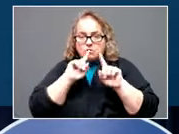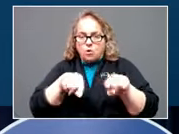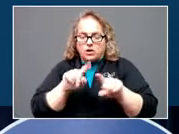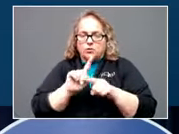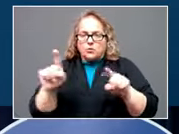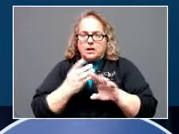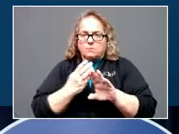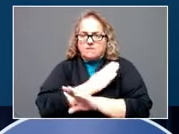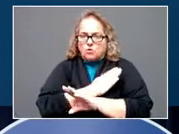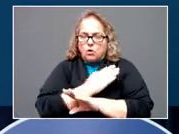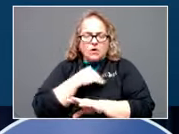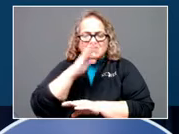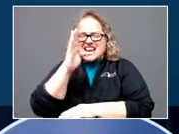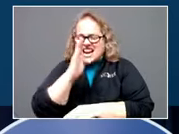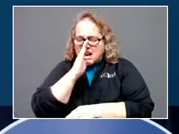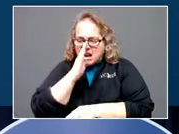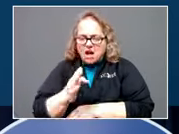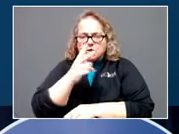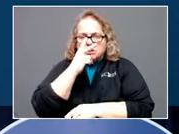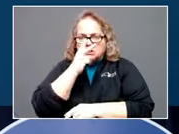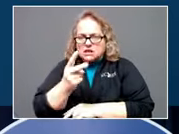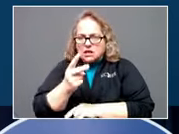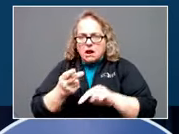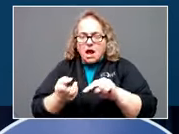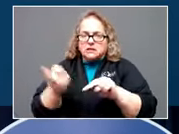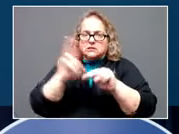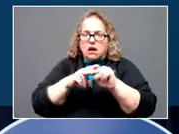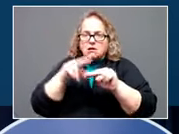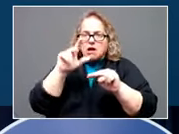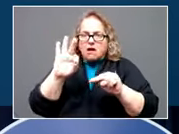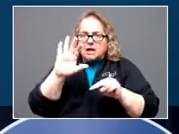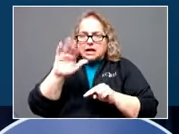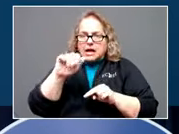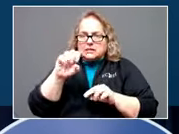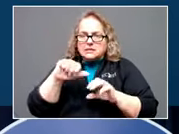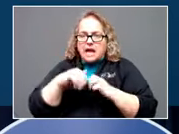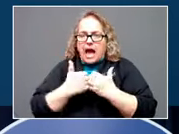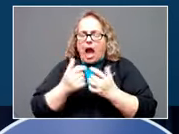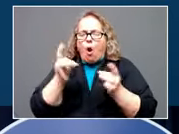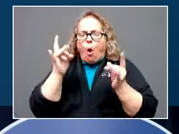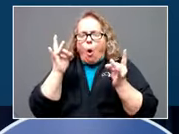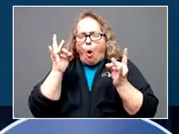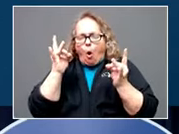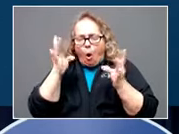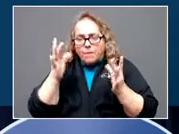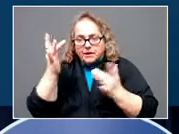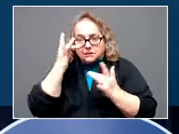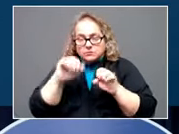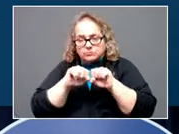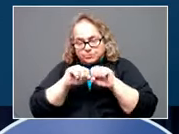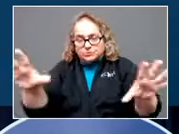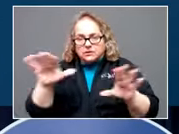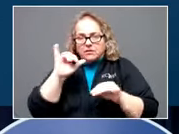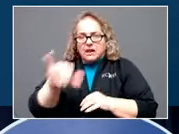never seen an escalation of cases, meaning how infectious this virus is, than we are